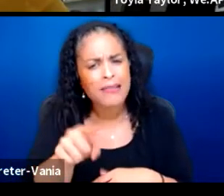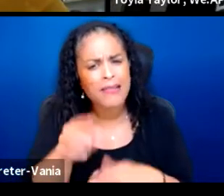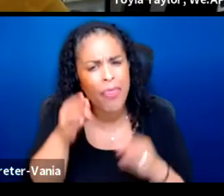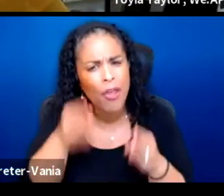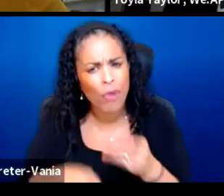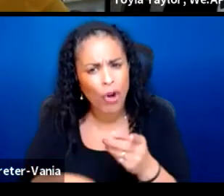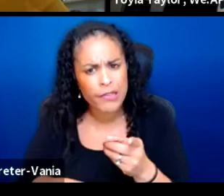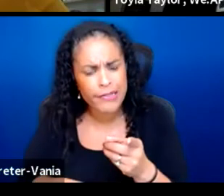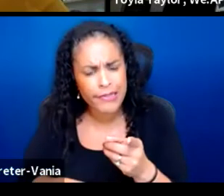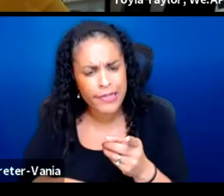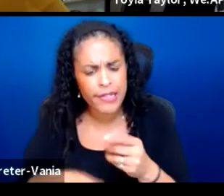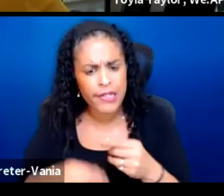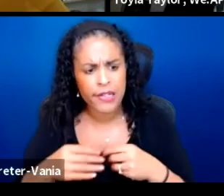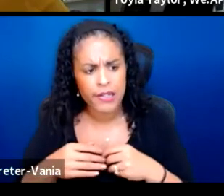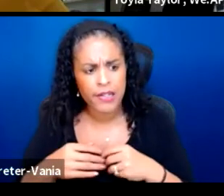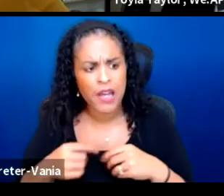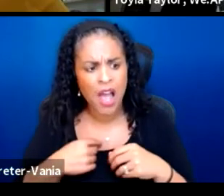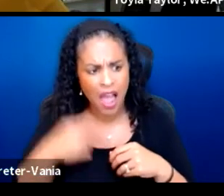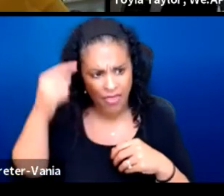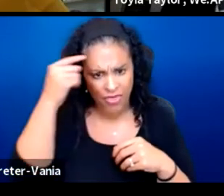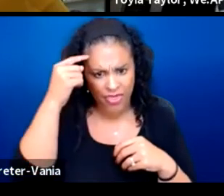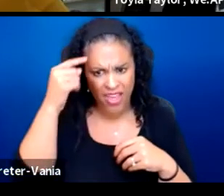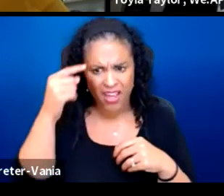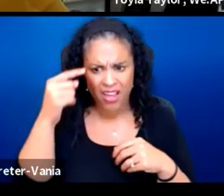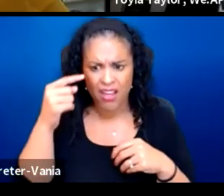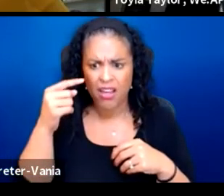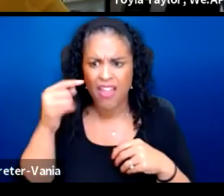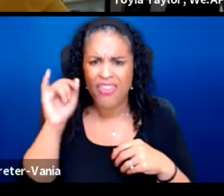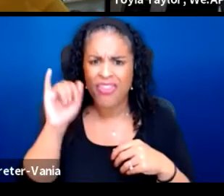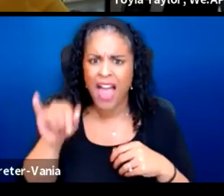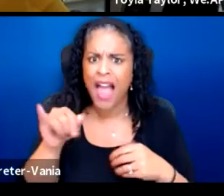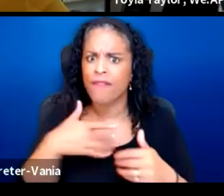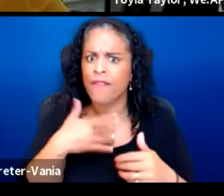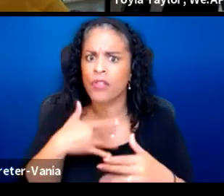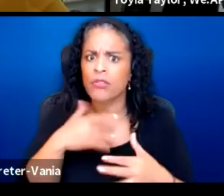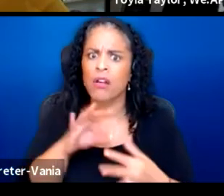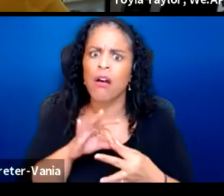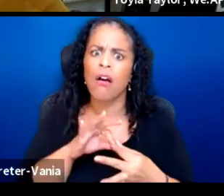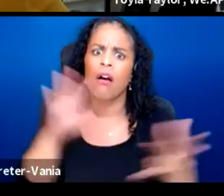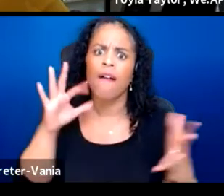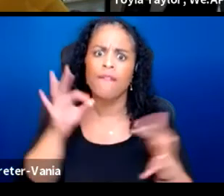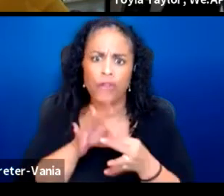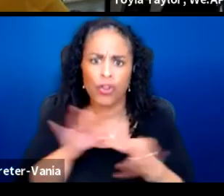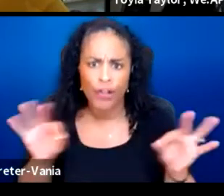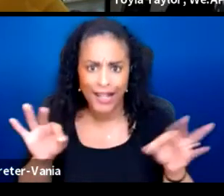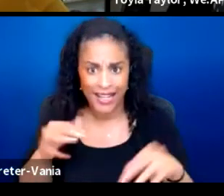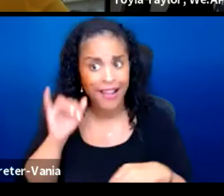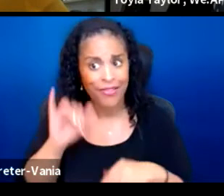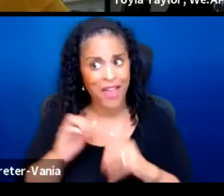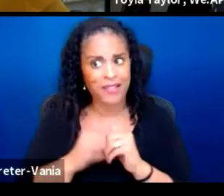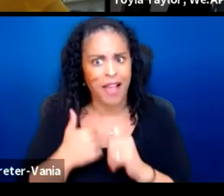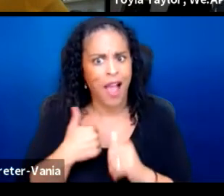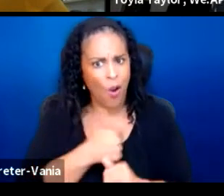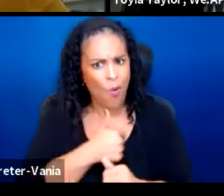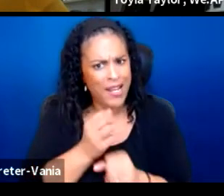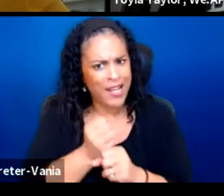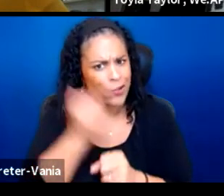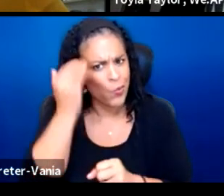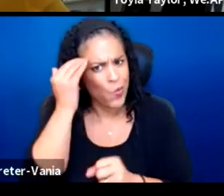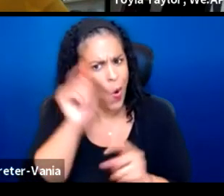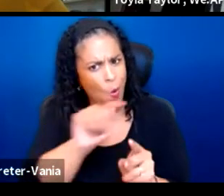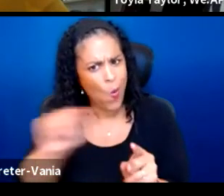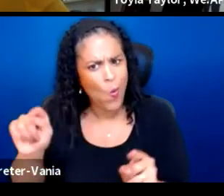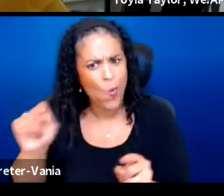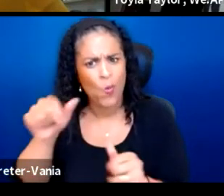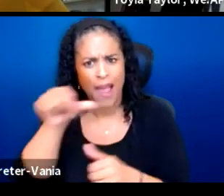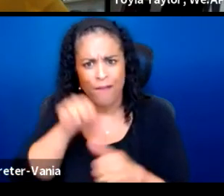And I think that is so freeing because, you know, that's how we get to know each other.